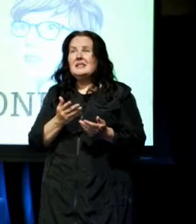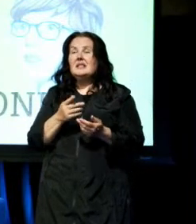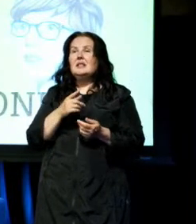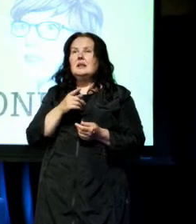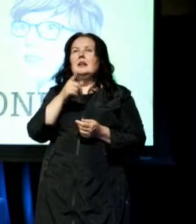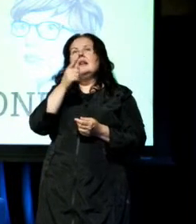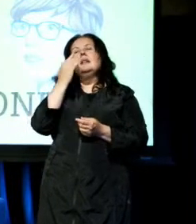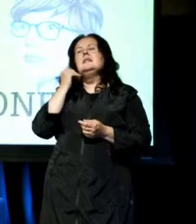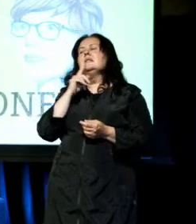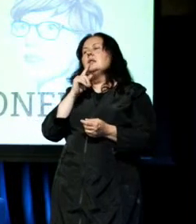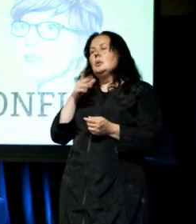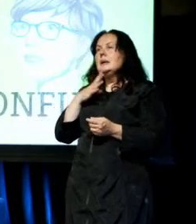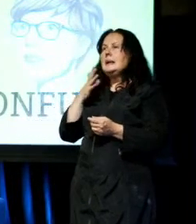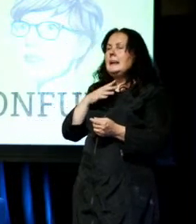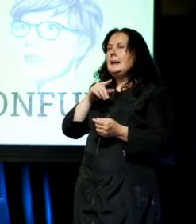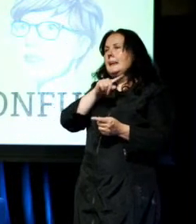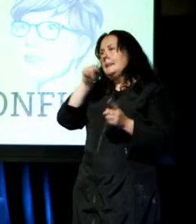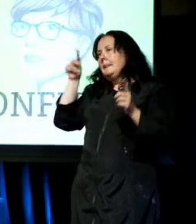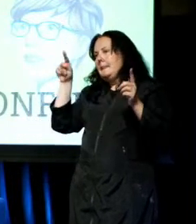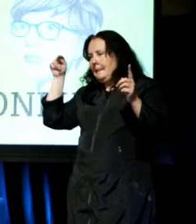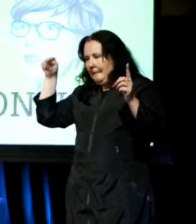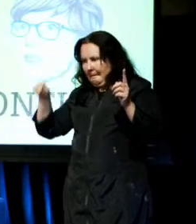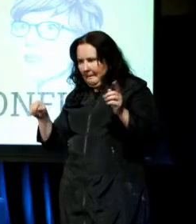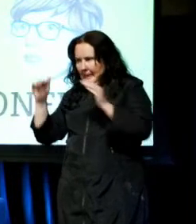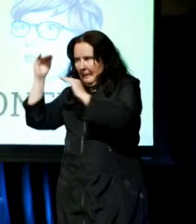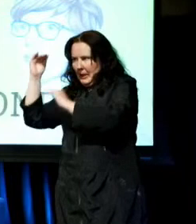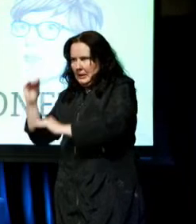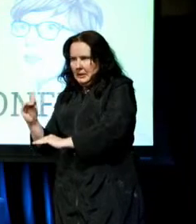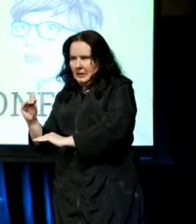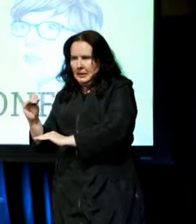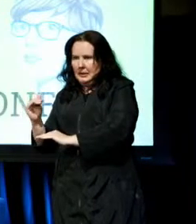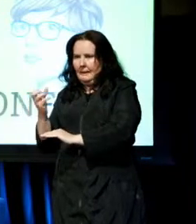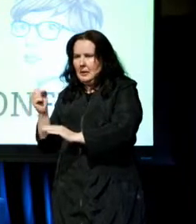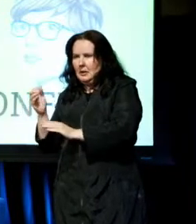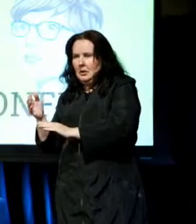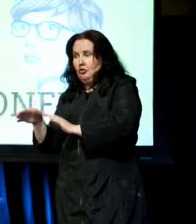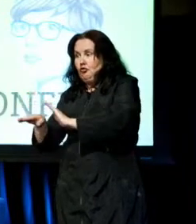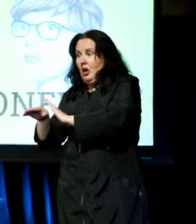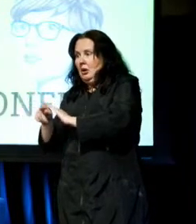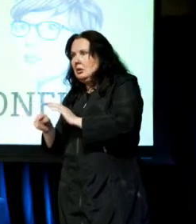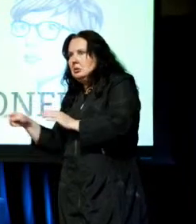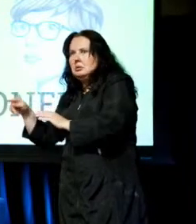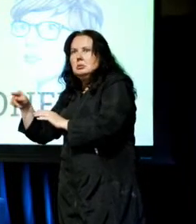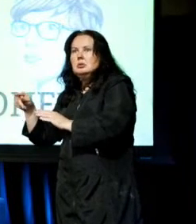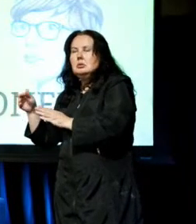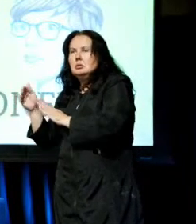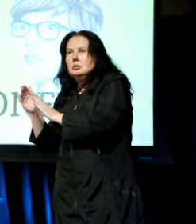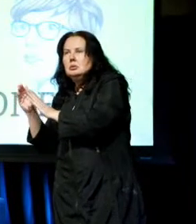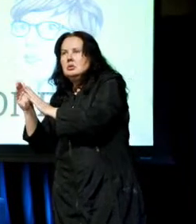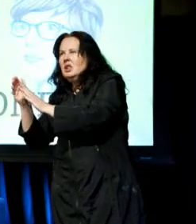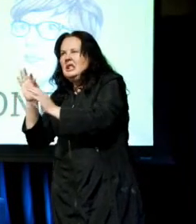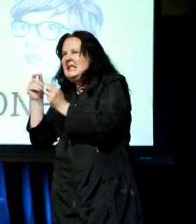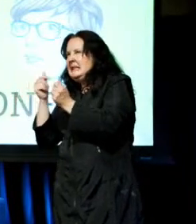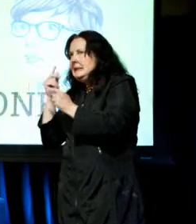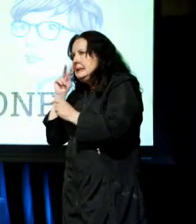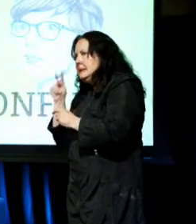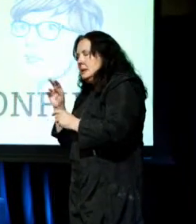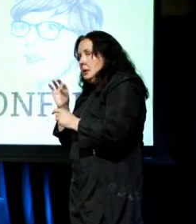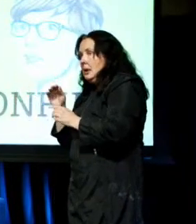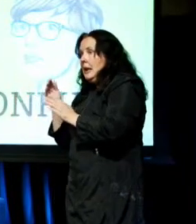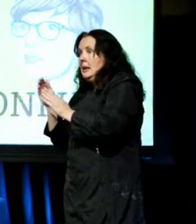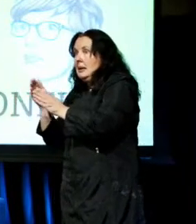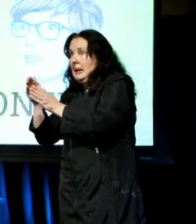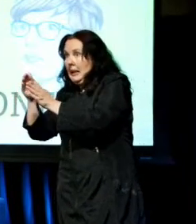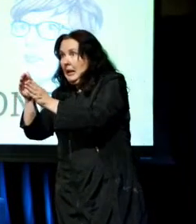to go back down where you were, but there's a small corridor to your right. It's not very visible. And the lifts are down that